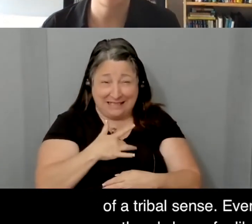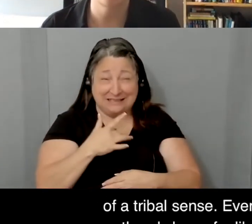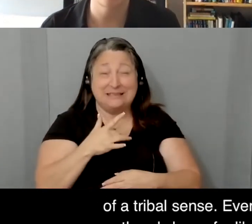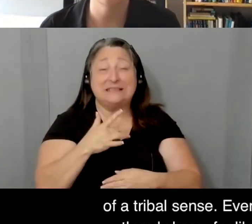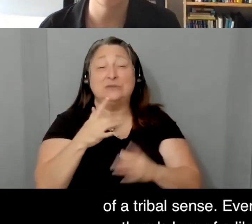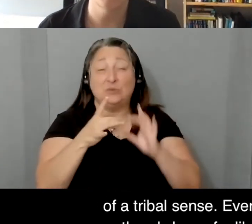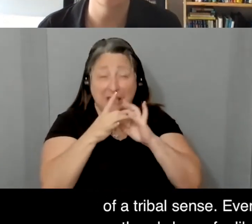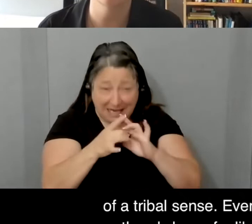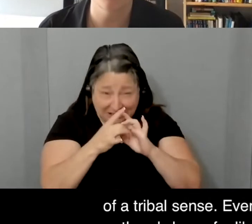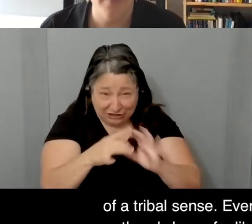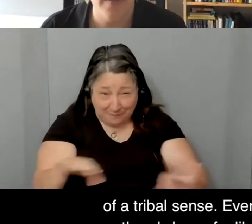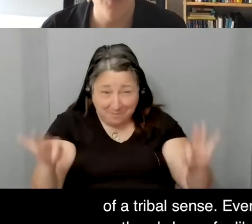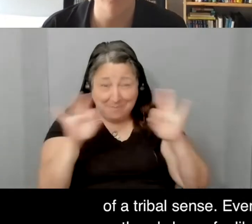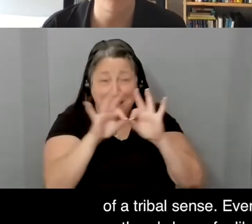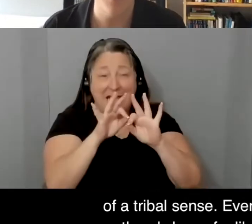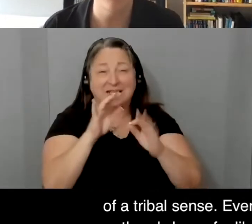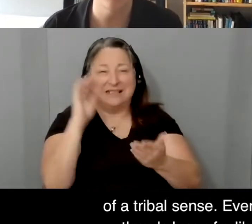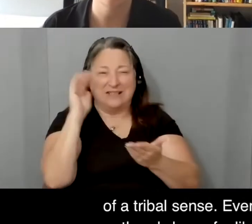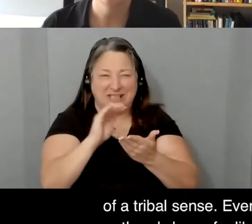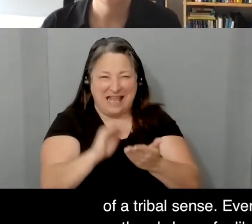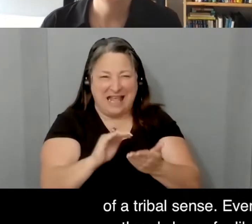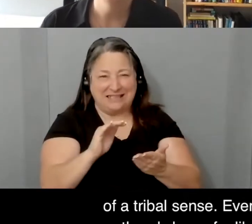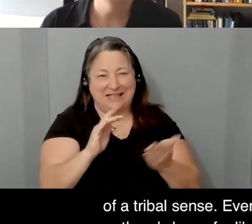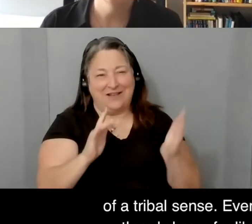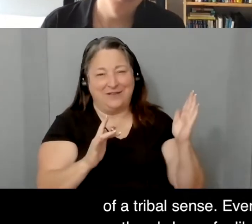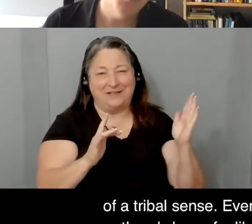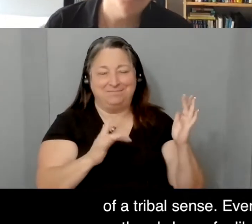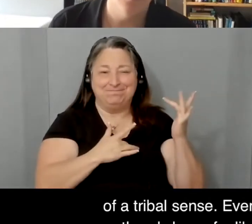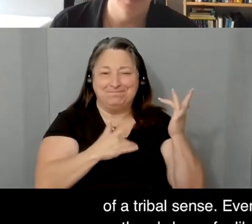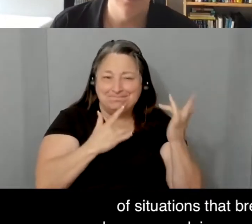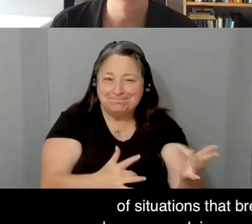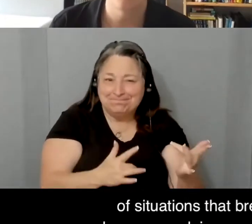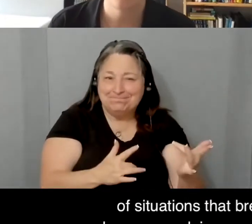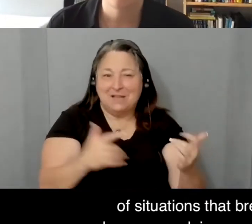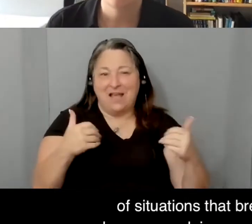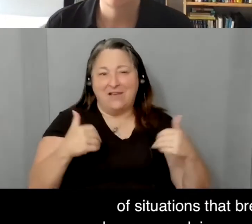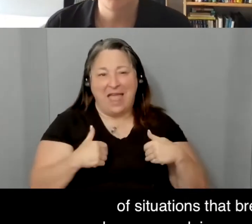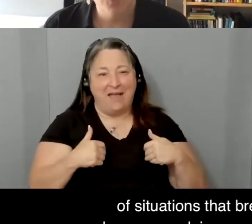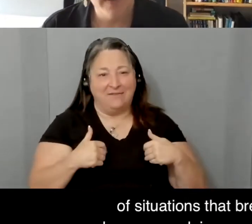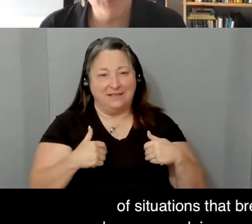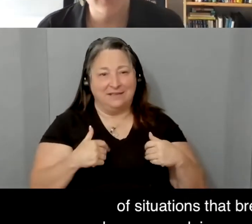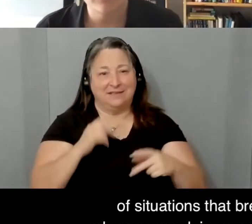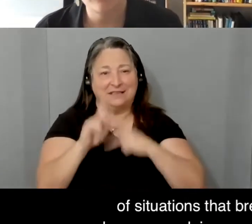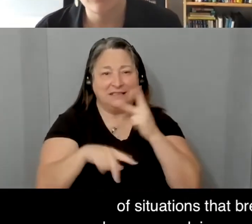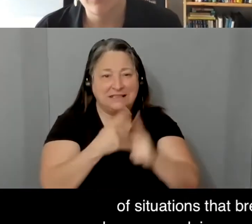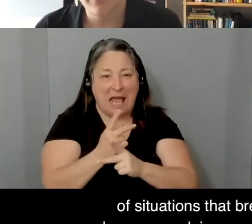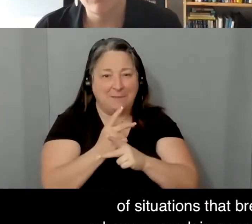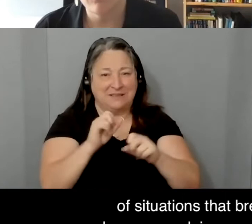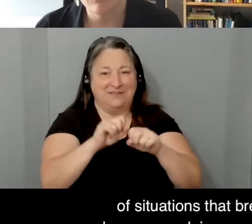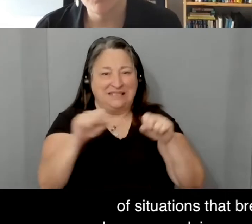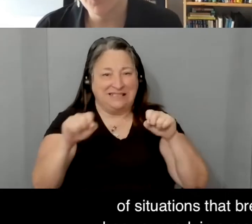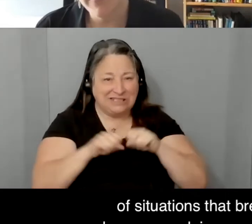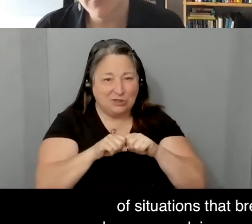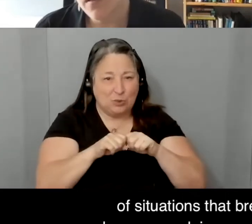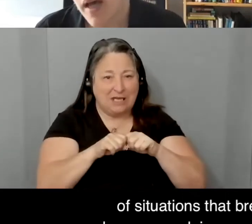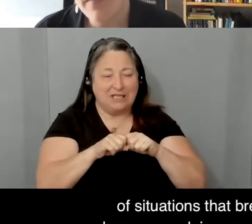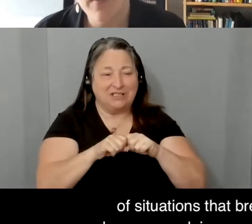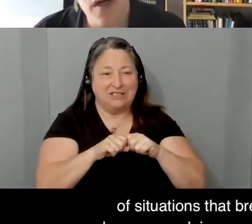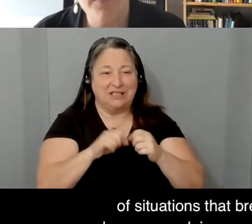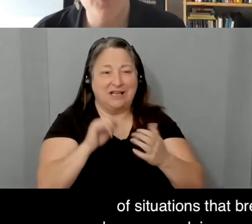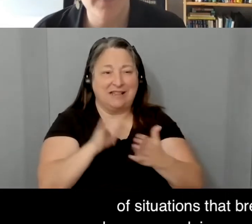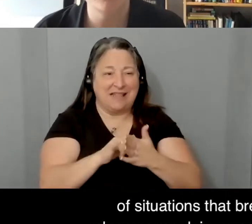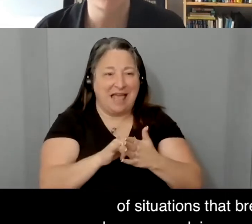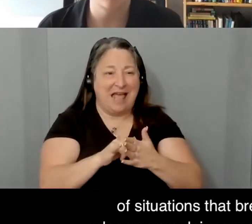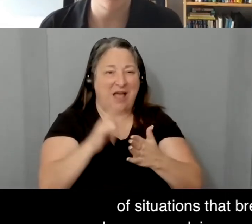matter, there's a less of a likelihood of having the types of situations that breed a